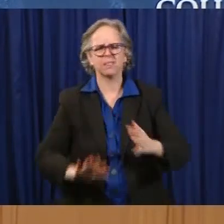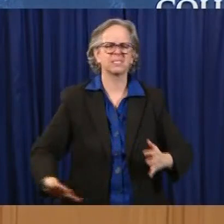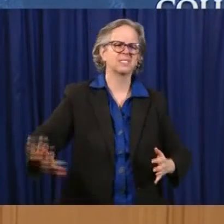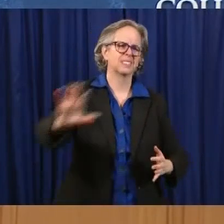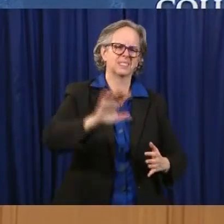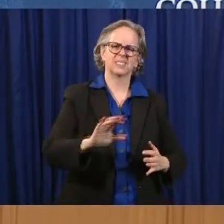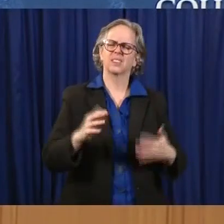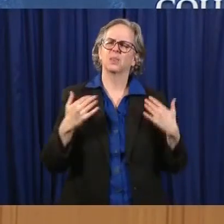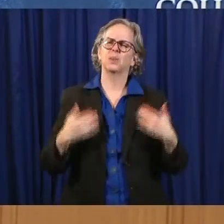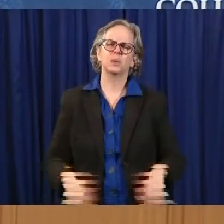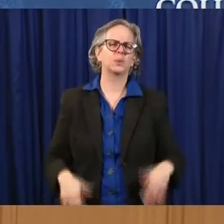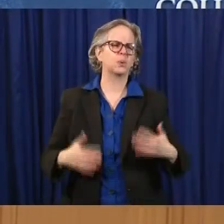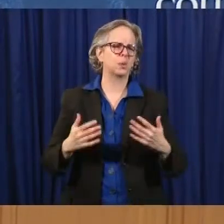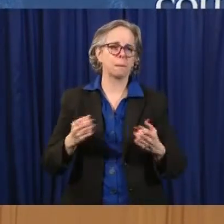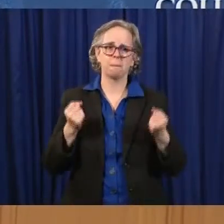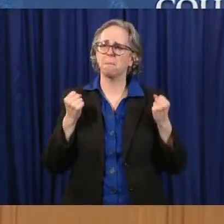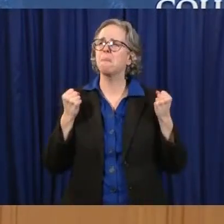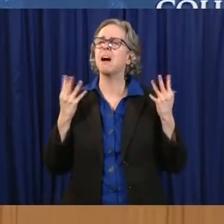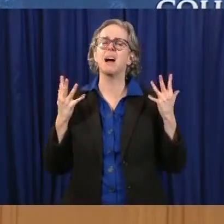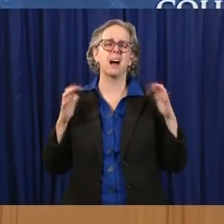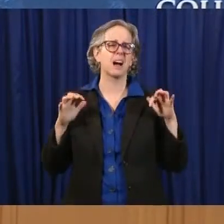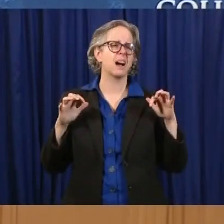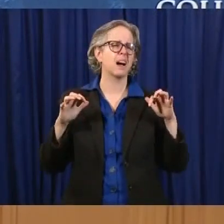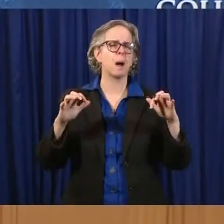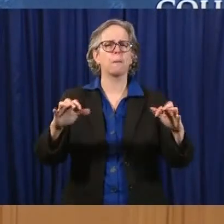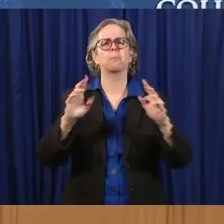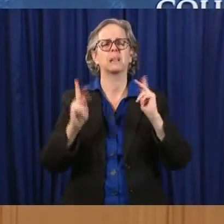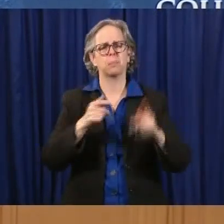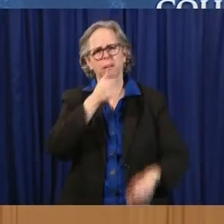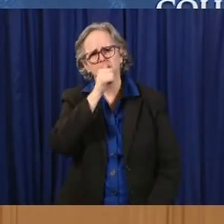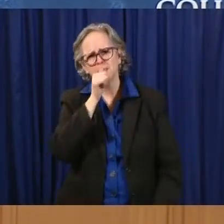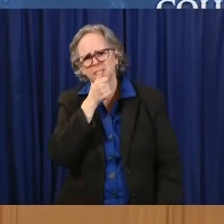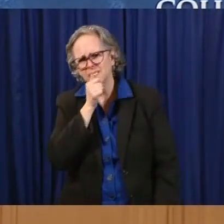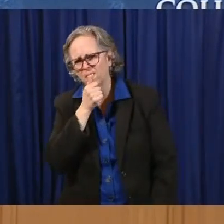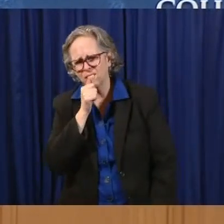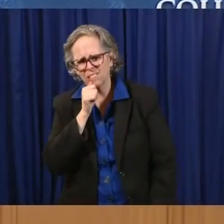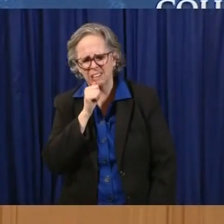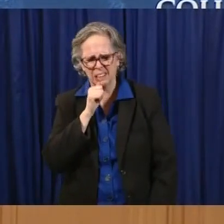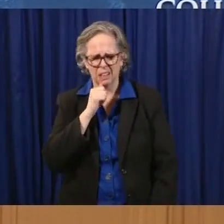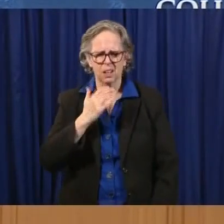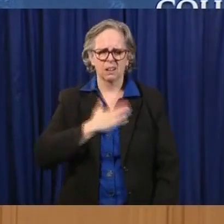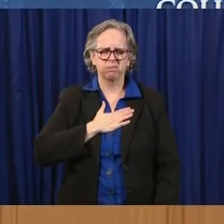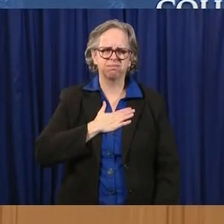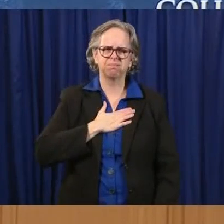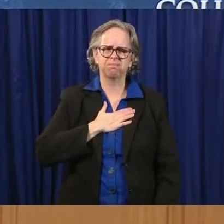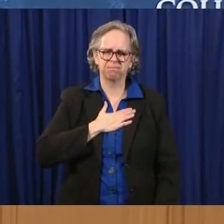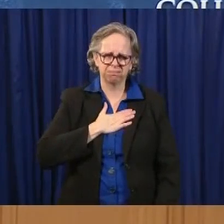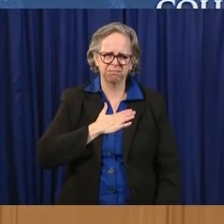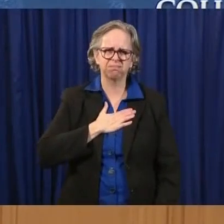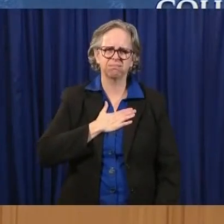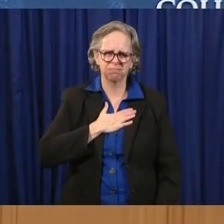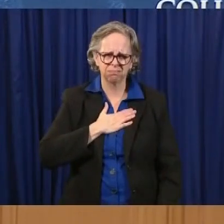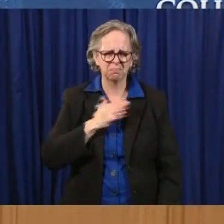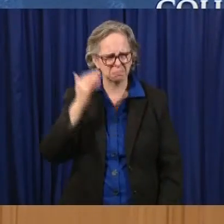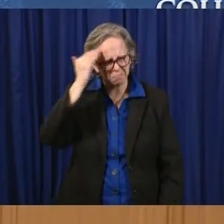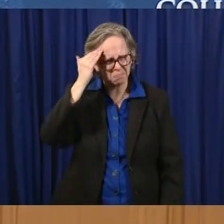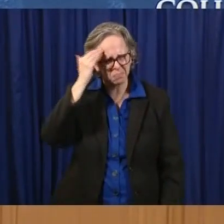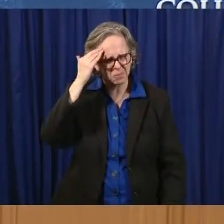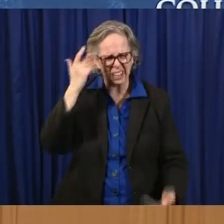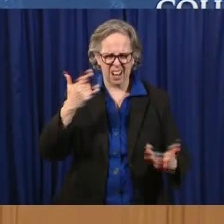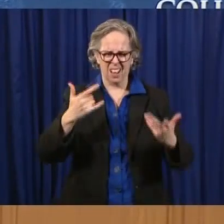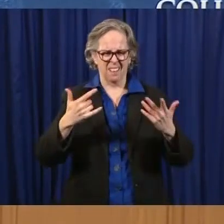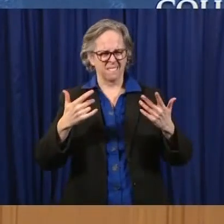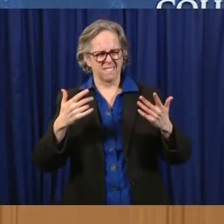in our community are suffering. We know the disproportionate negative health impact on African